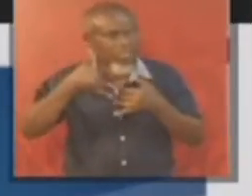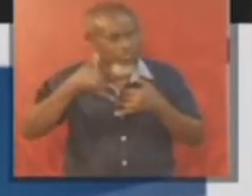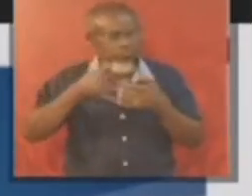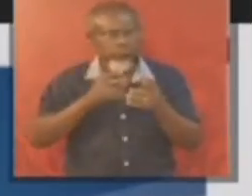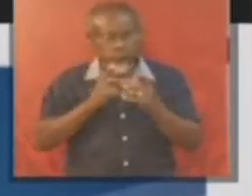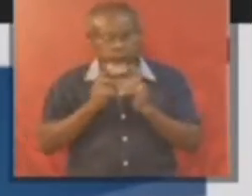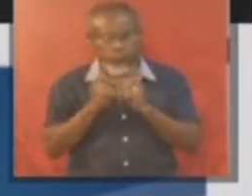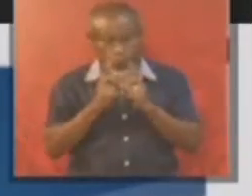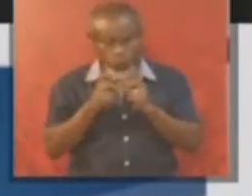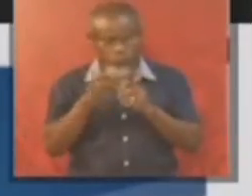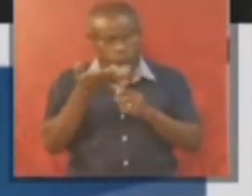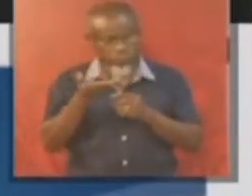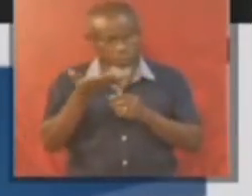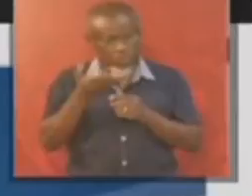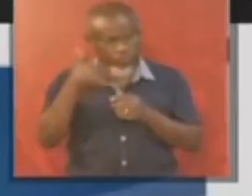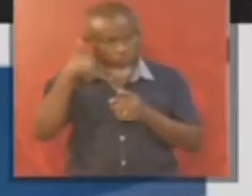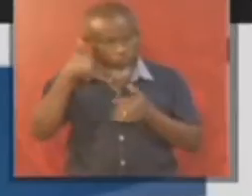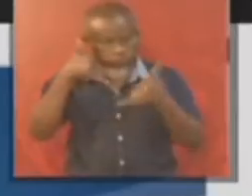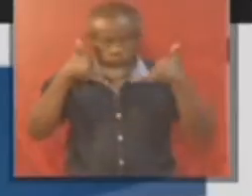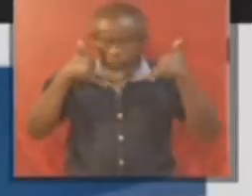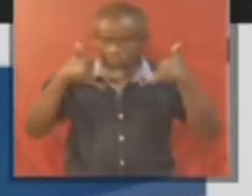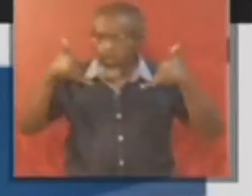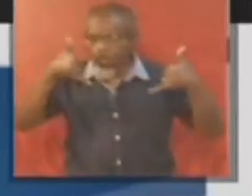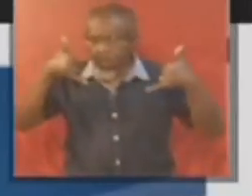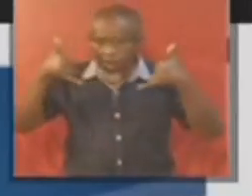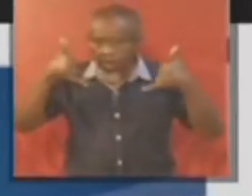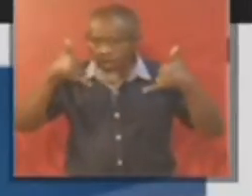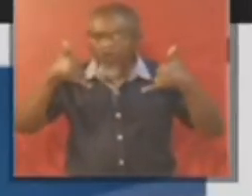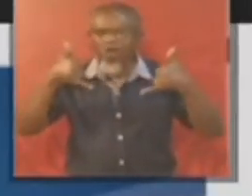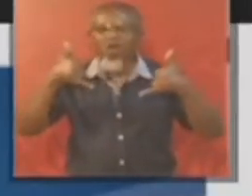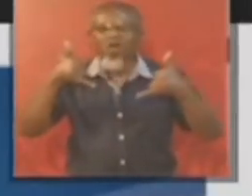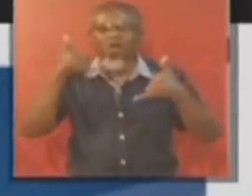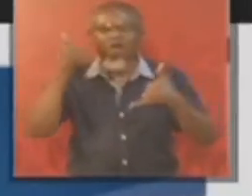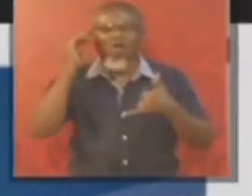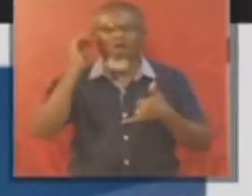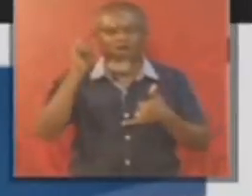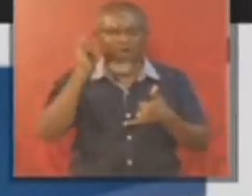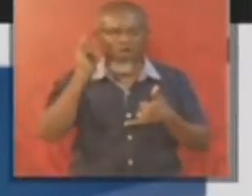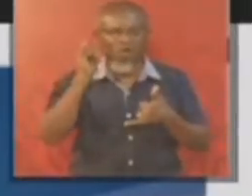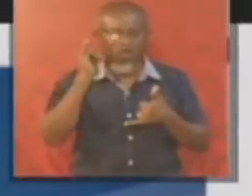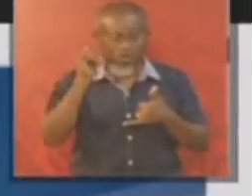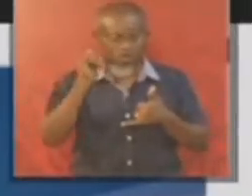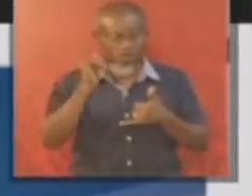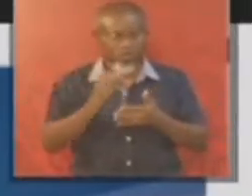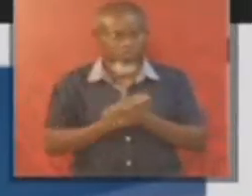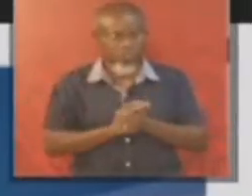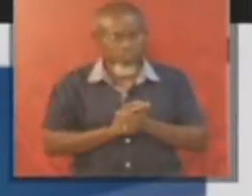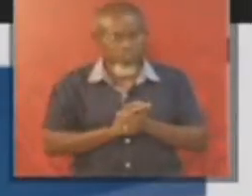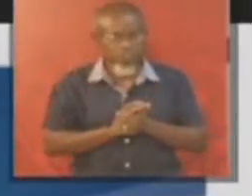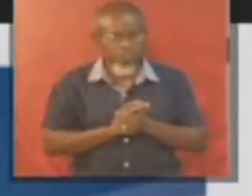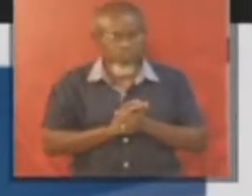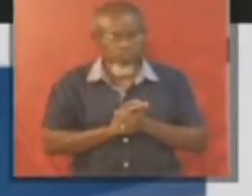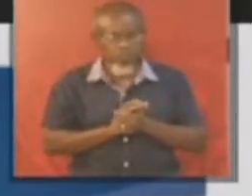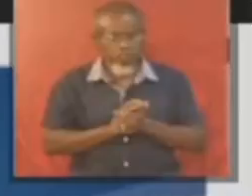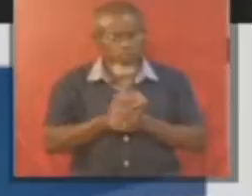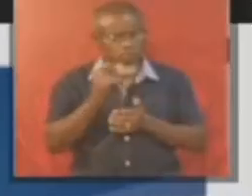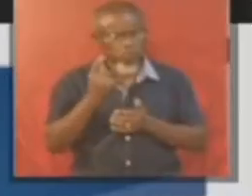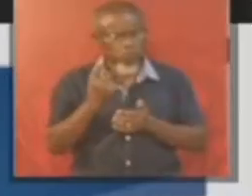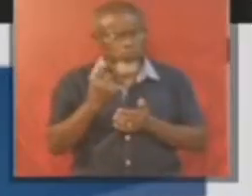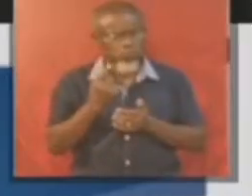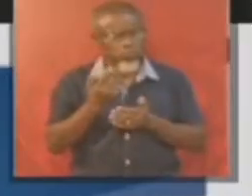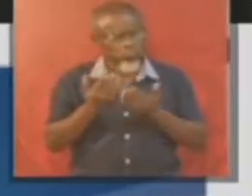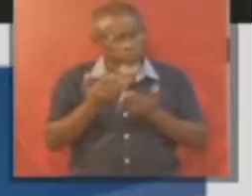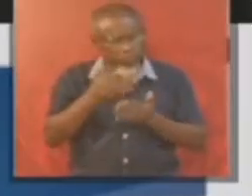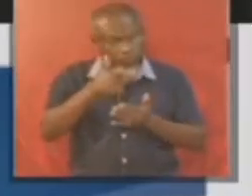do the prescriptions. So renewal of prescriptions were done automatically. And it was one of the first things we